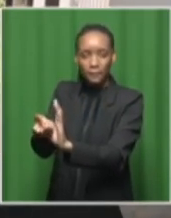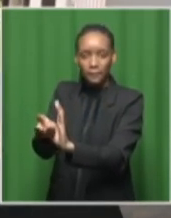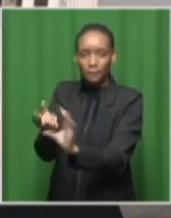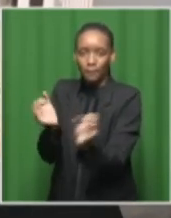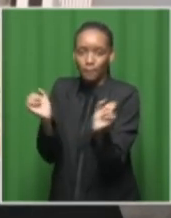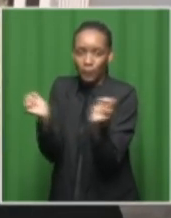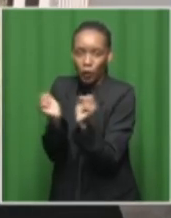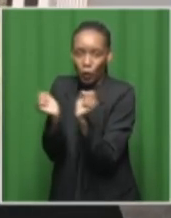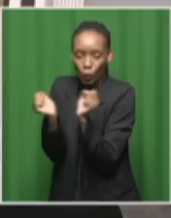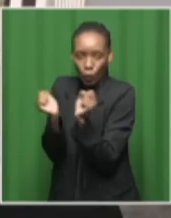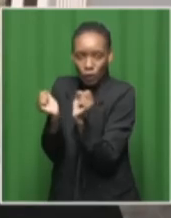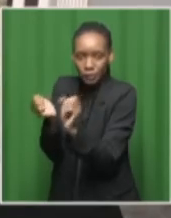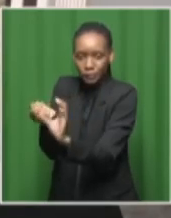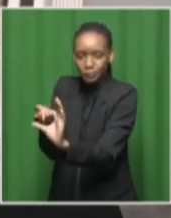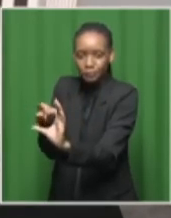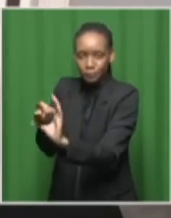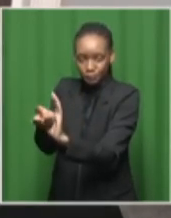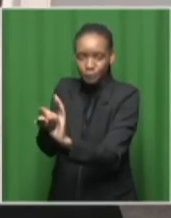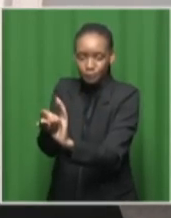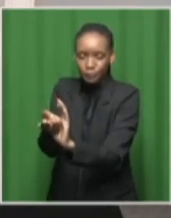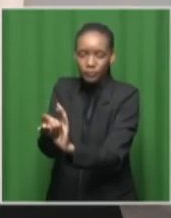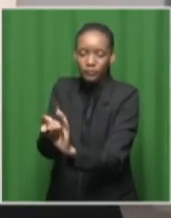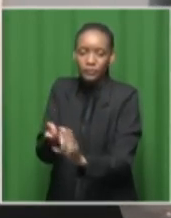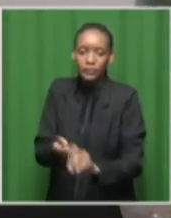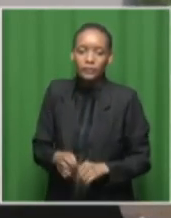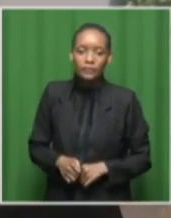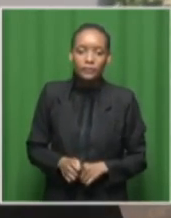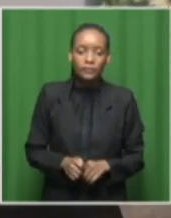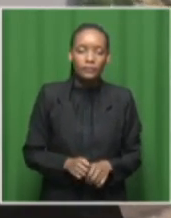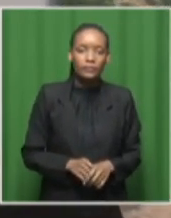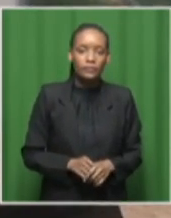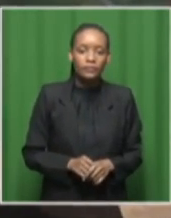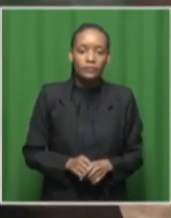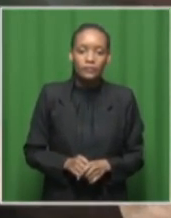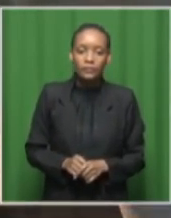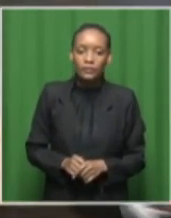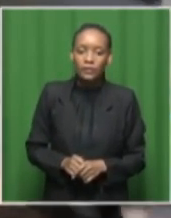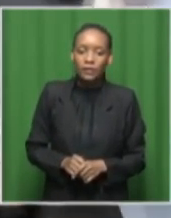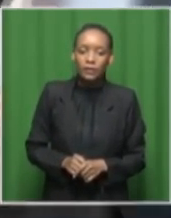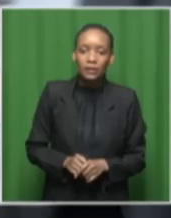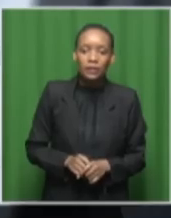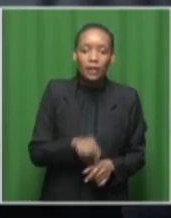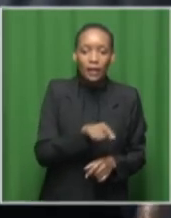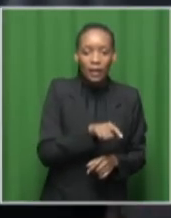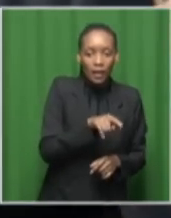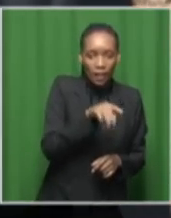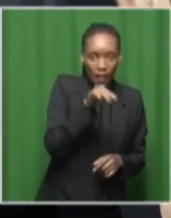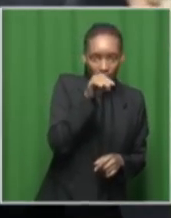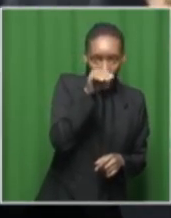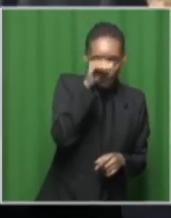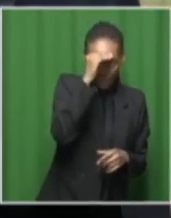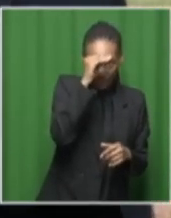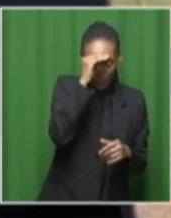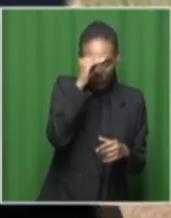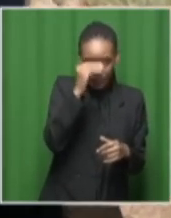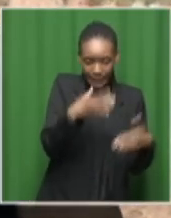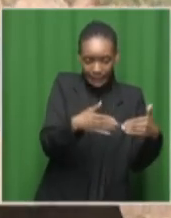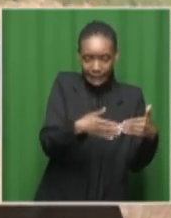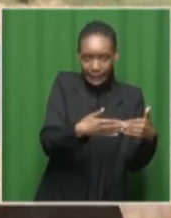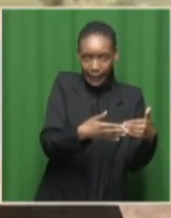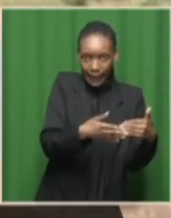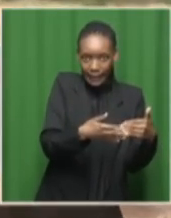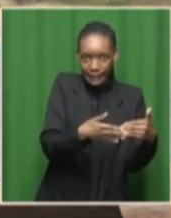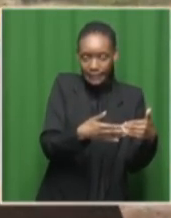mortuary. These are the police who are manning this gate here. Xolisi. Perhaps, I don't know, maybe